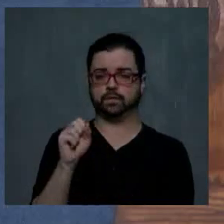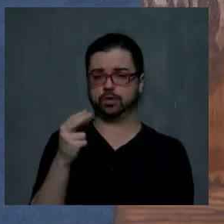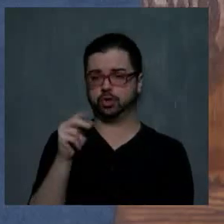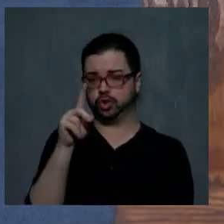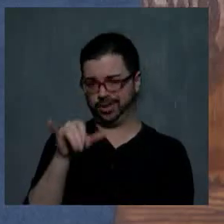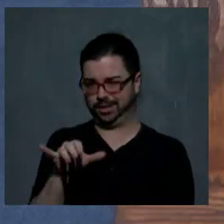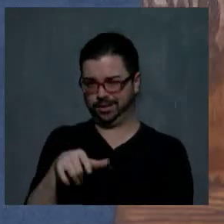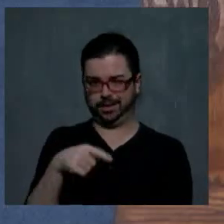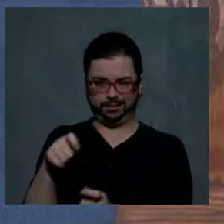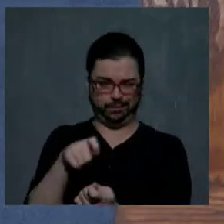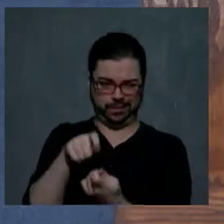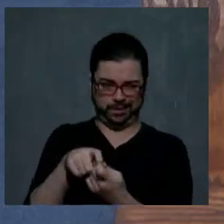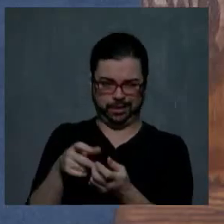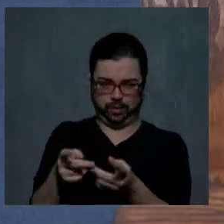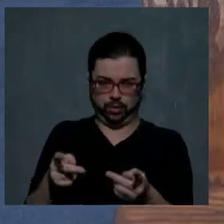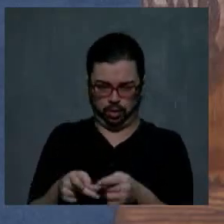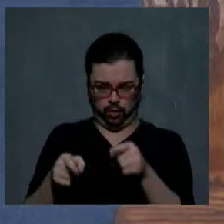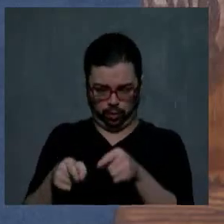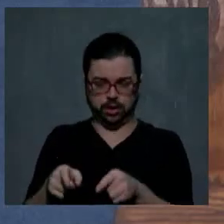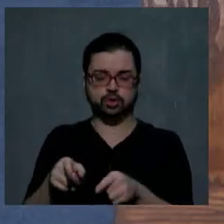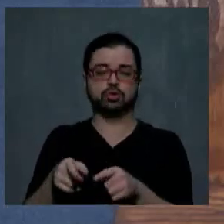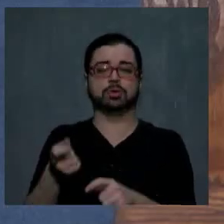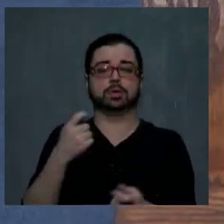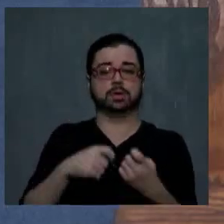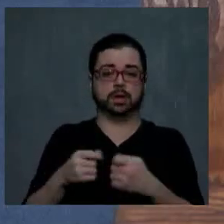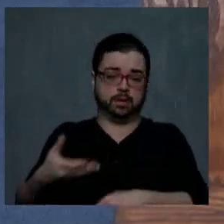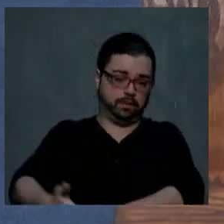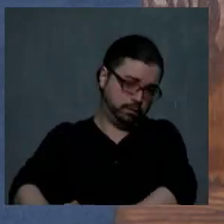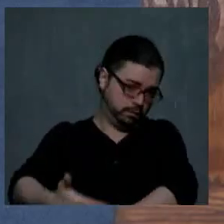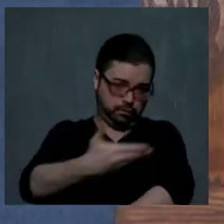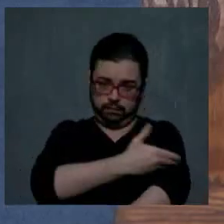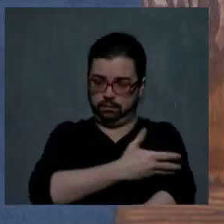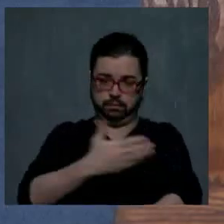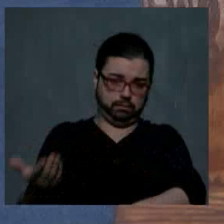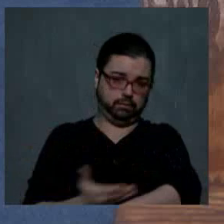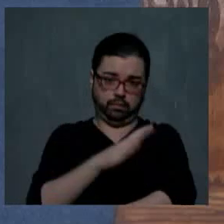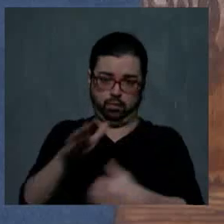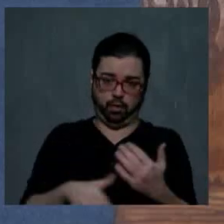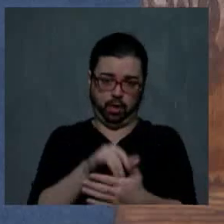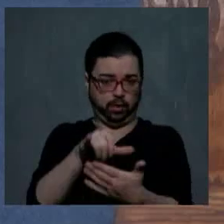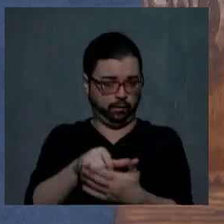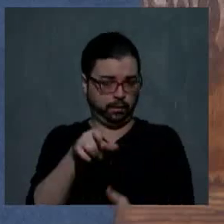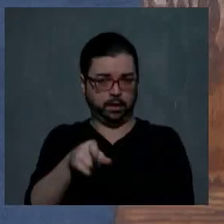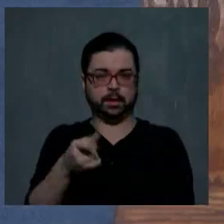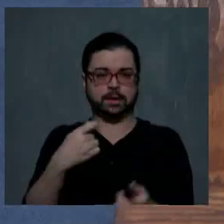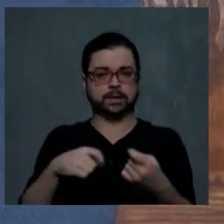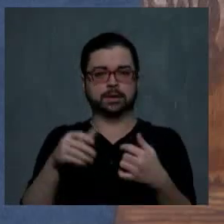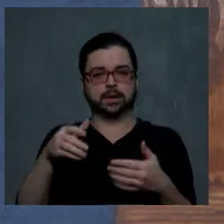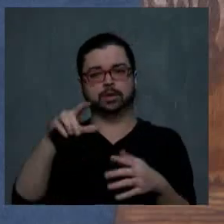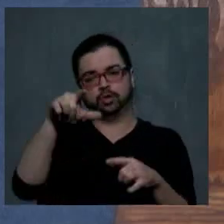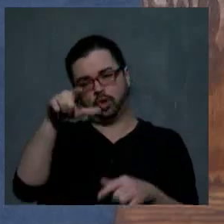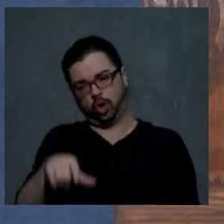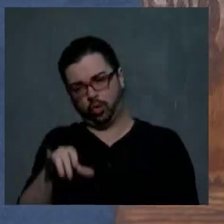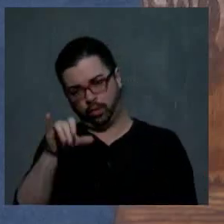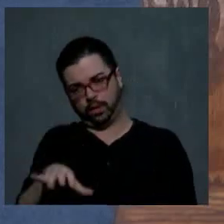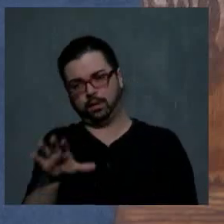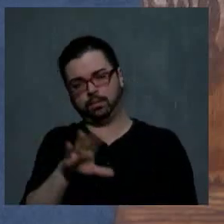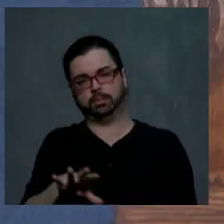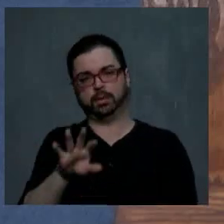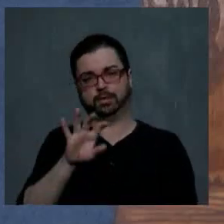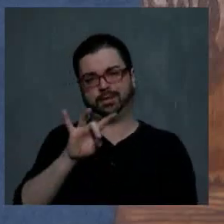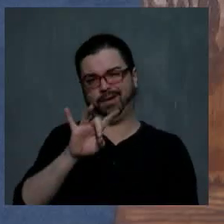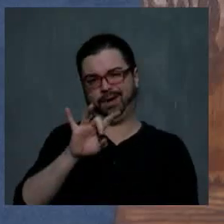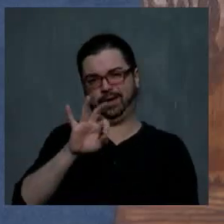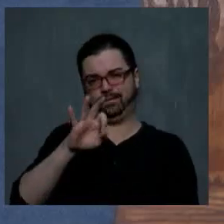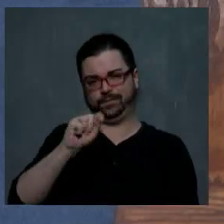Windrock, instead of improving all of Bowman Road, lowered that street intersection by about 8 feet and improved both sides of the road,